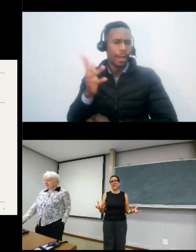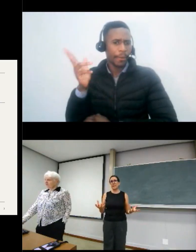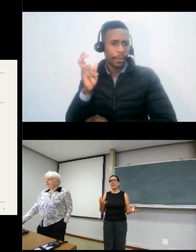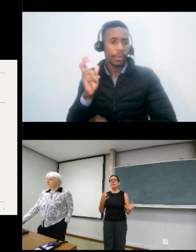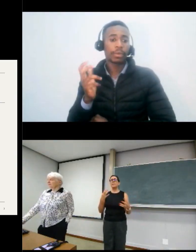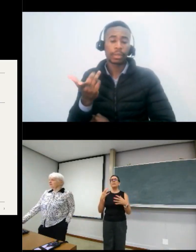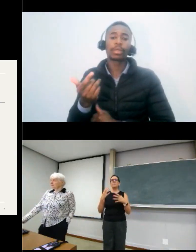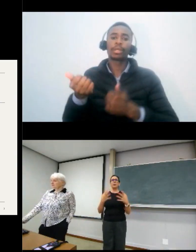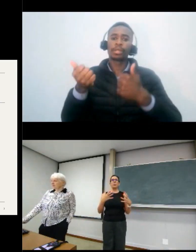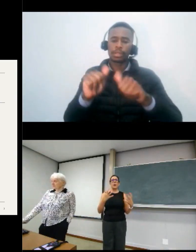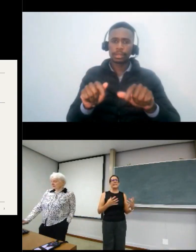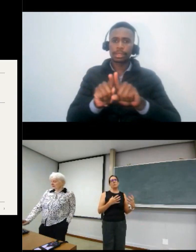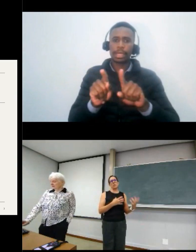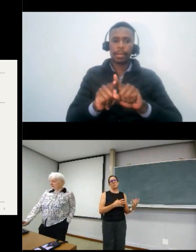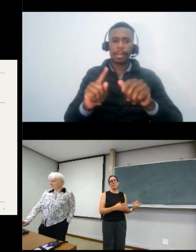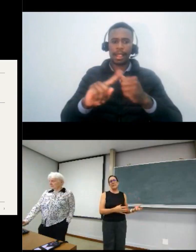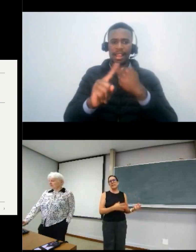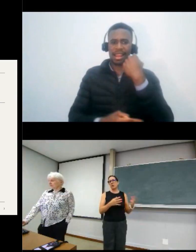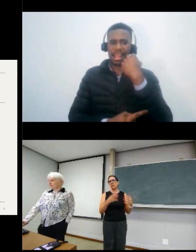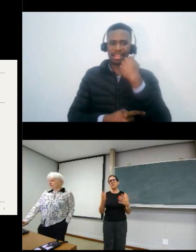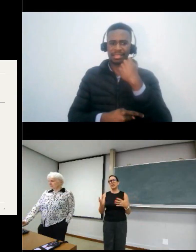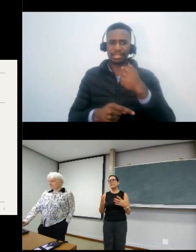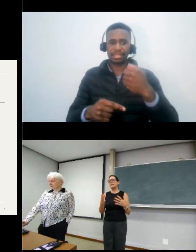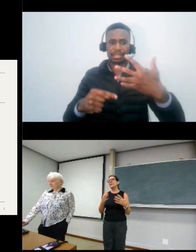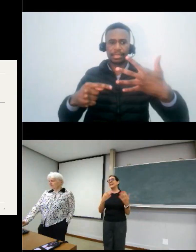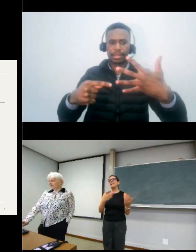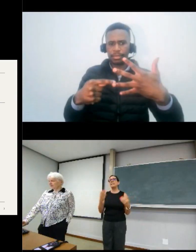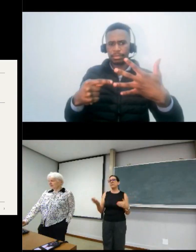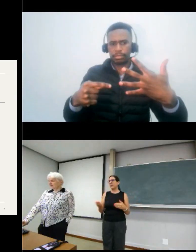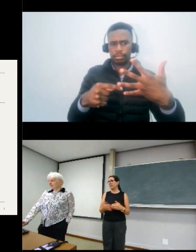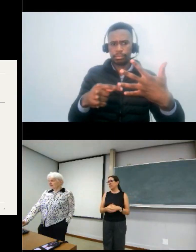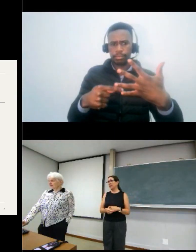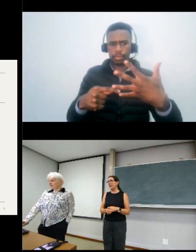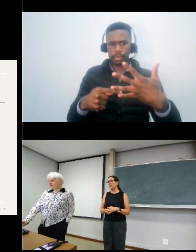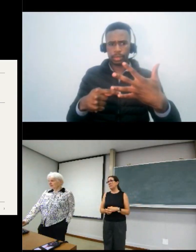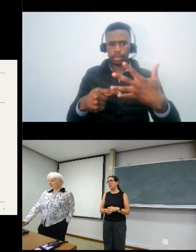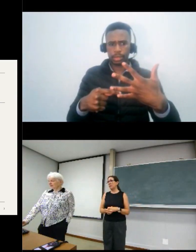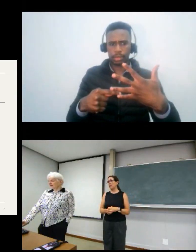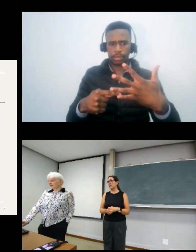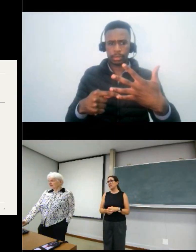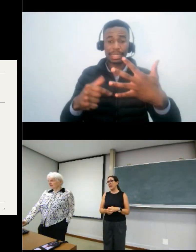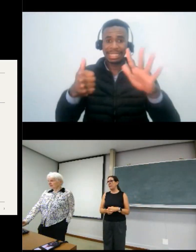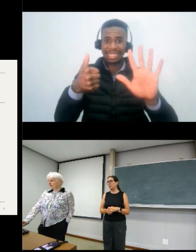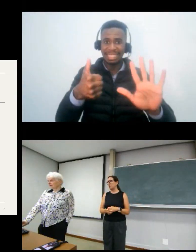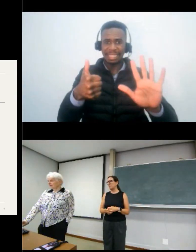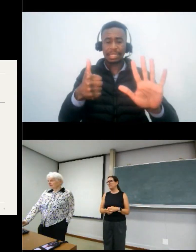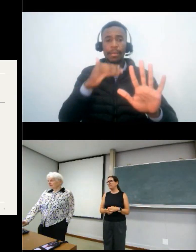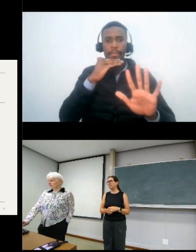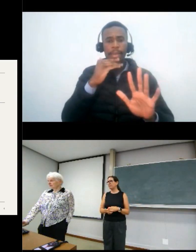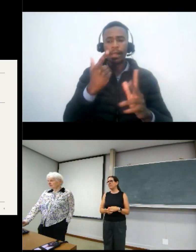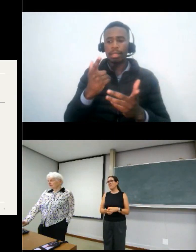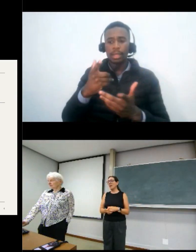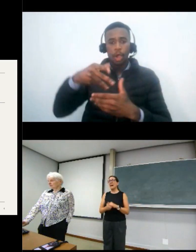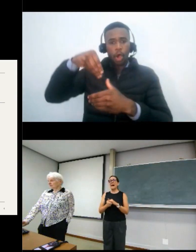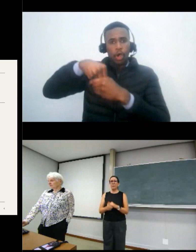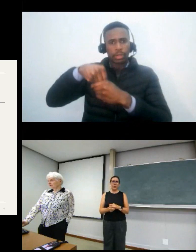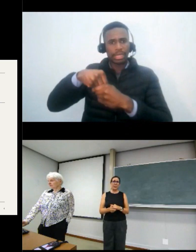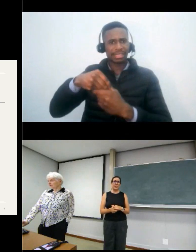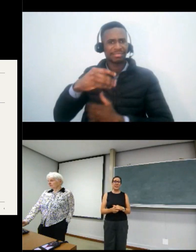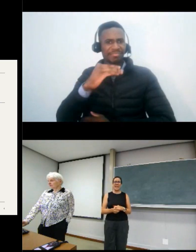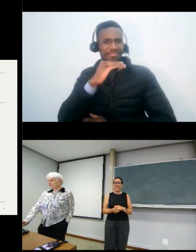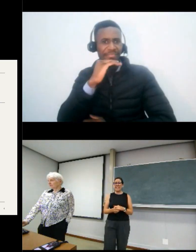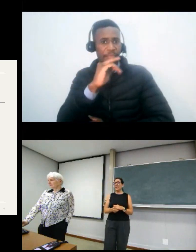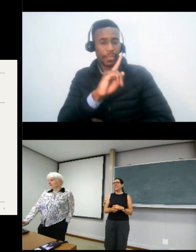in context, the different ways in which meaning is constructed can differ across the language.